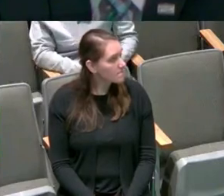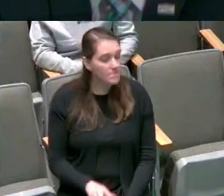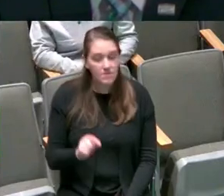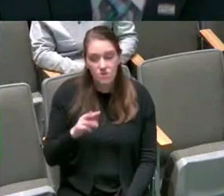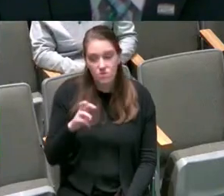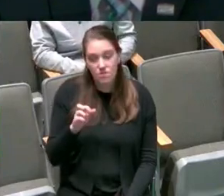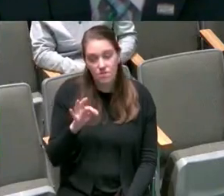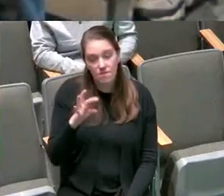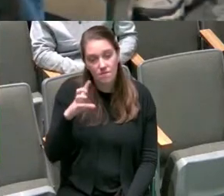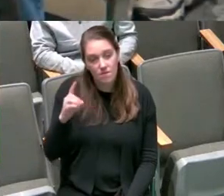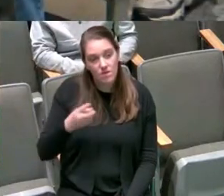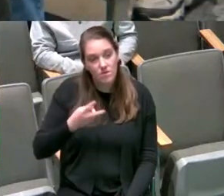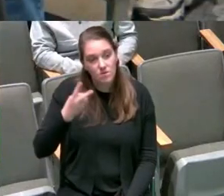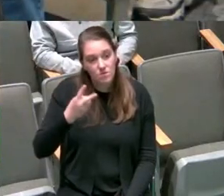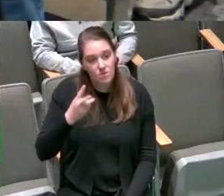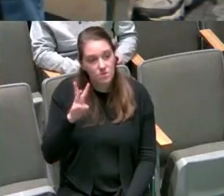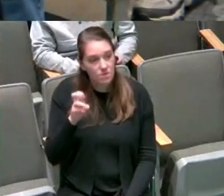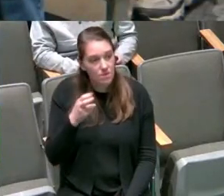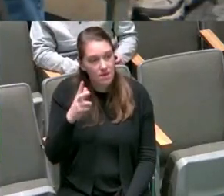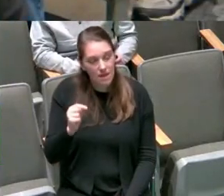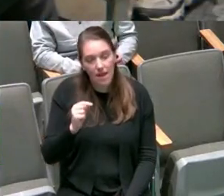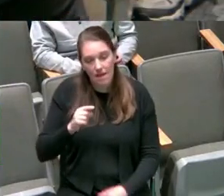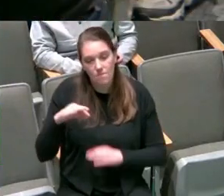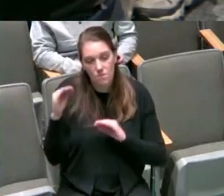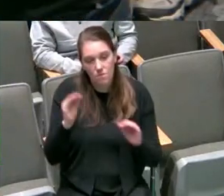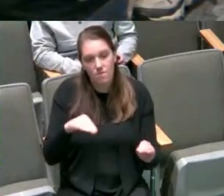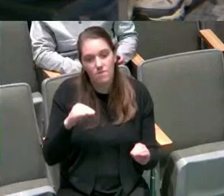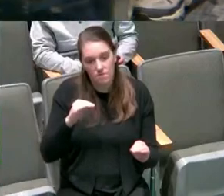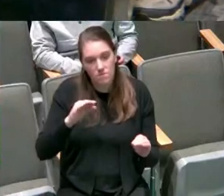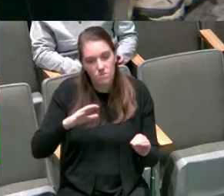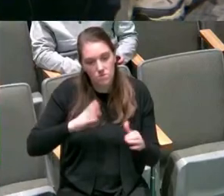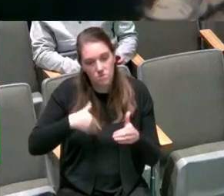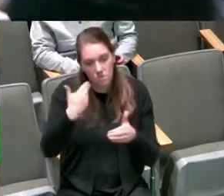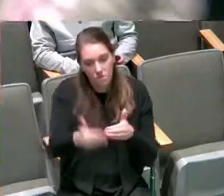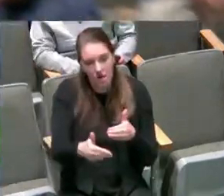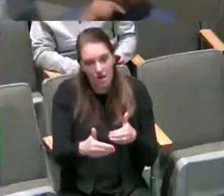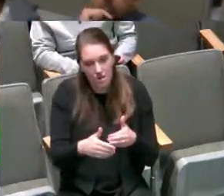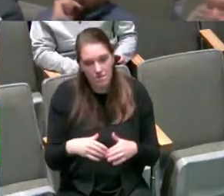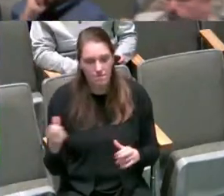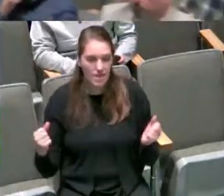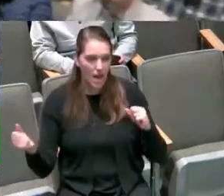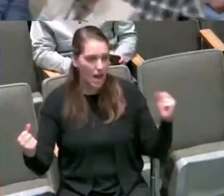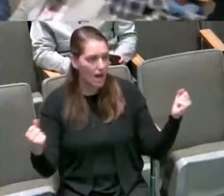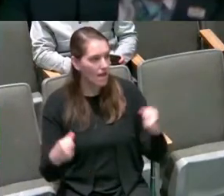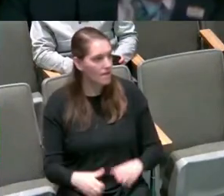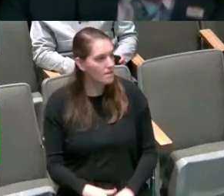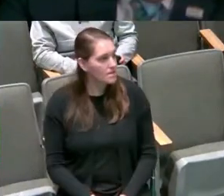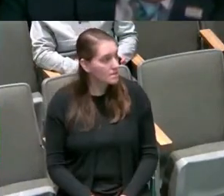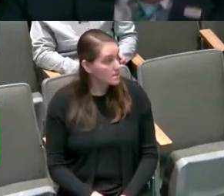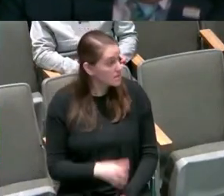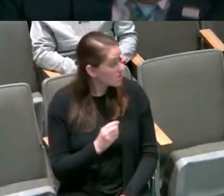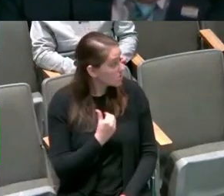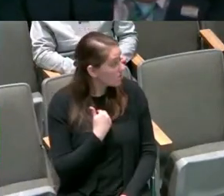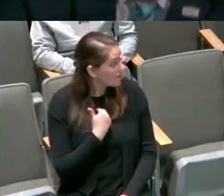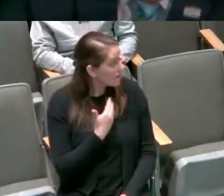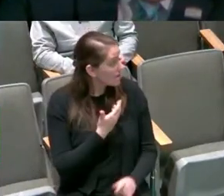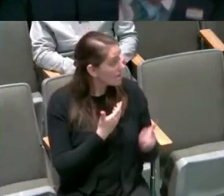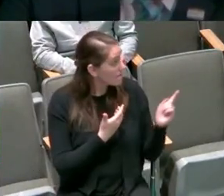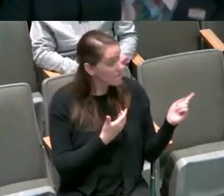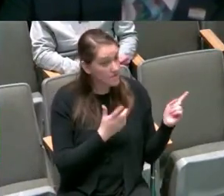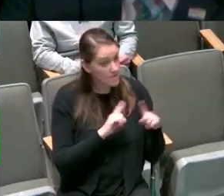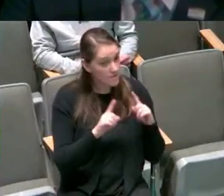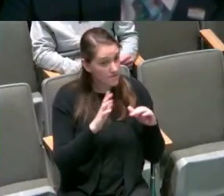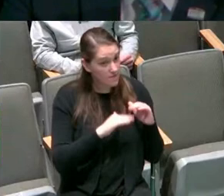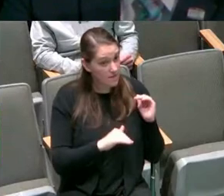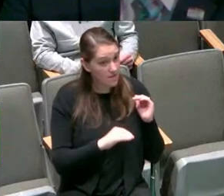Stuart Floyd two white way motion to call the question did you have something that was materially